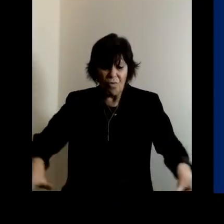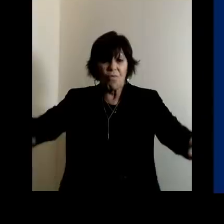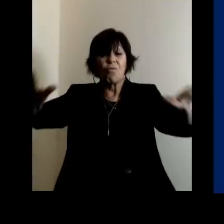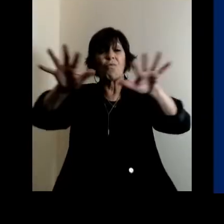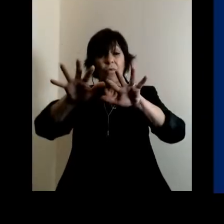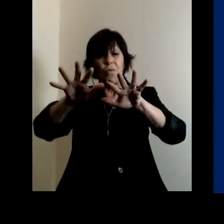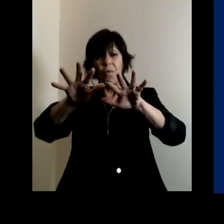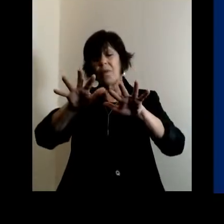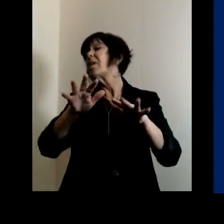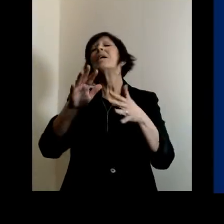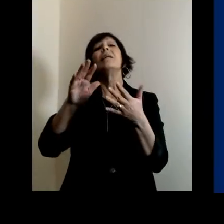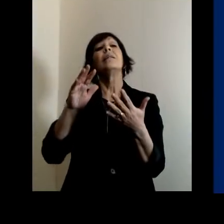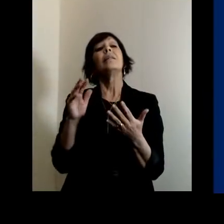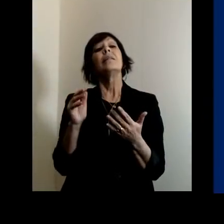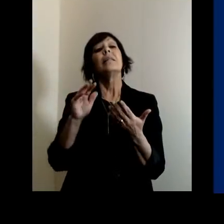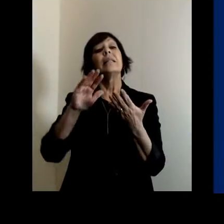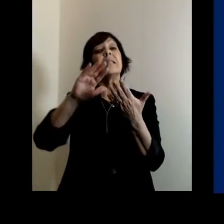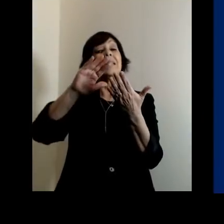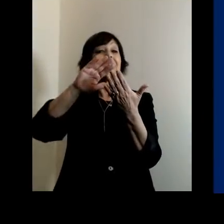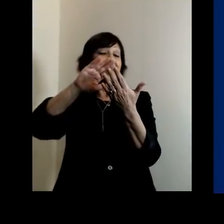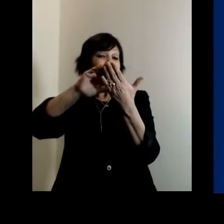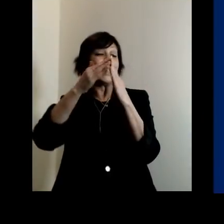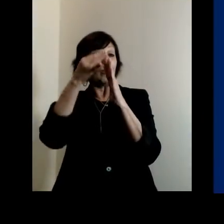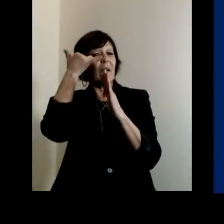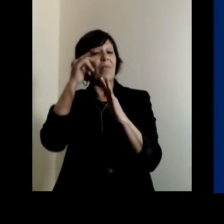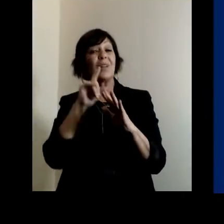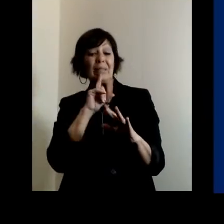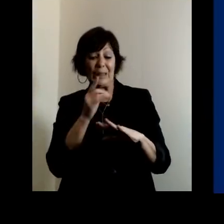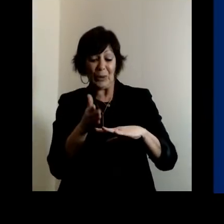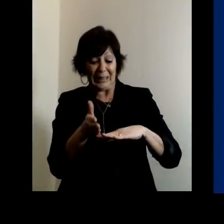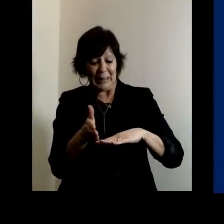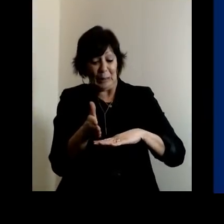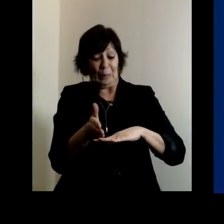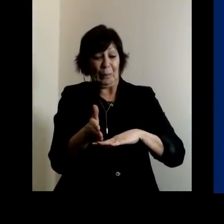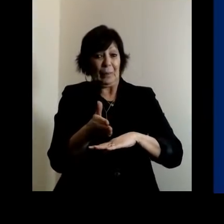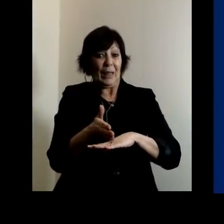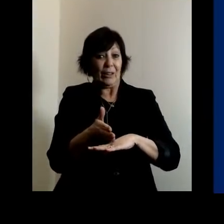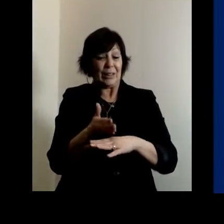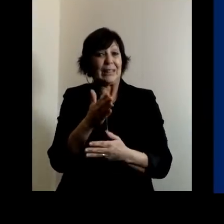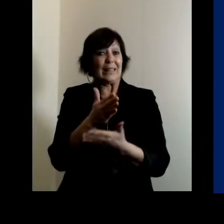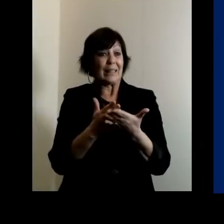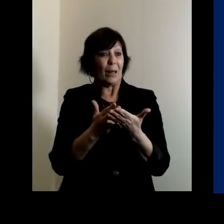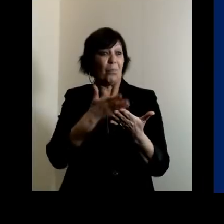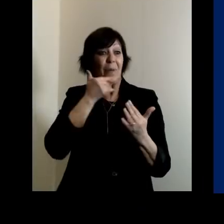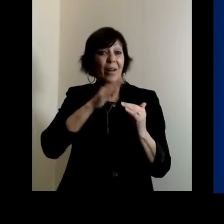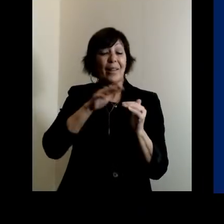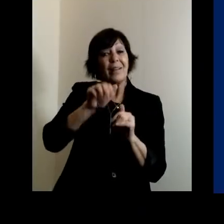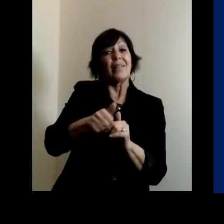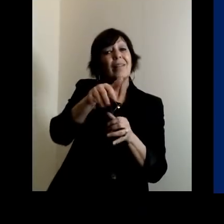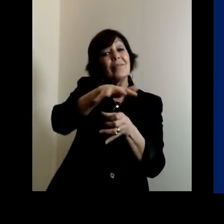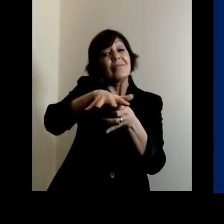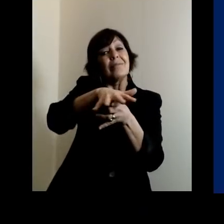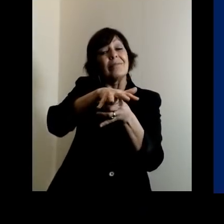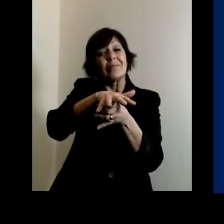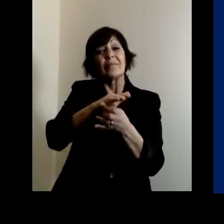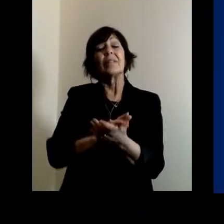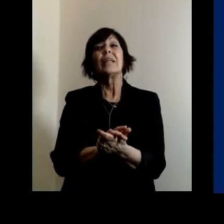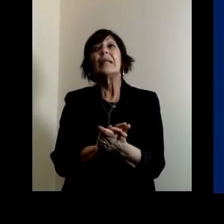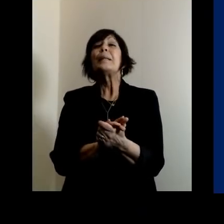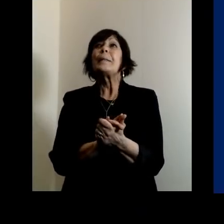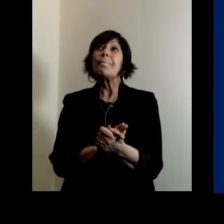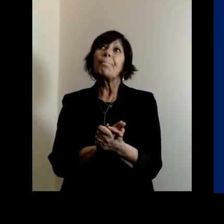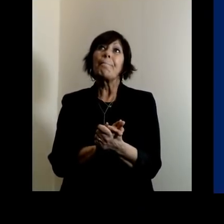the areas in the city of Buffalo are actually doing better. And there are some parts of the city of Buffalo that are doing much better than other parts of the city of Buffalo.